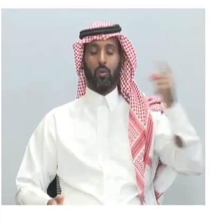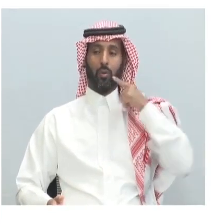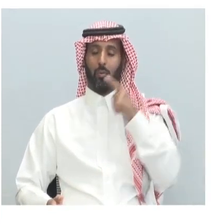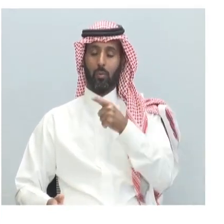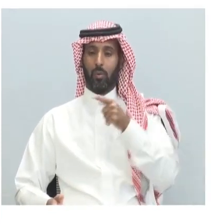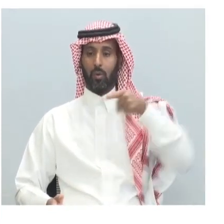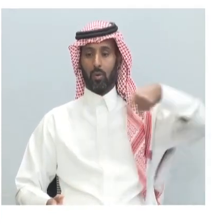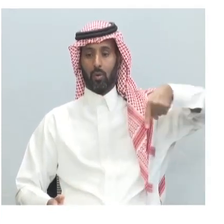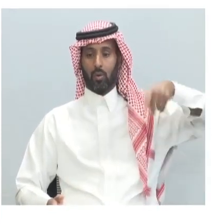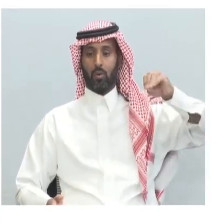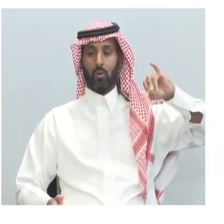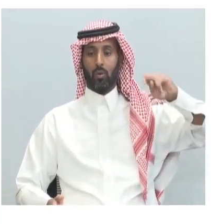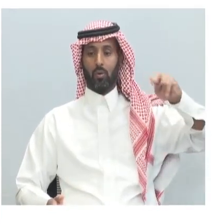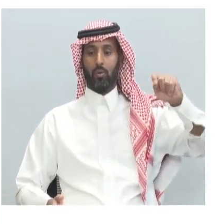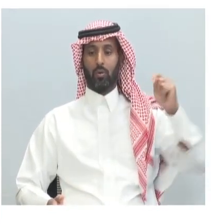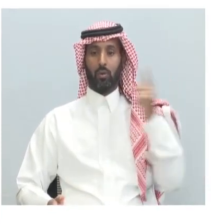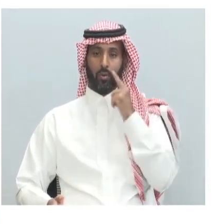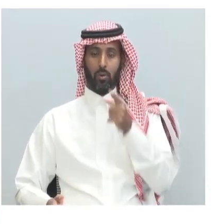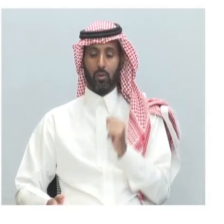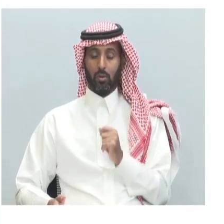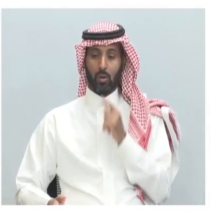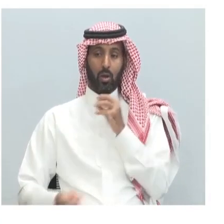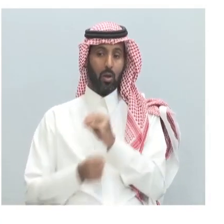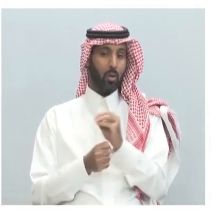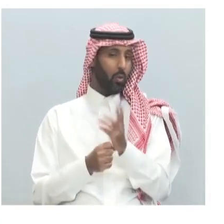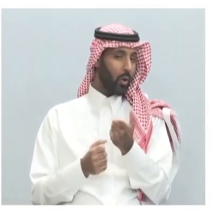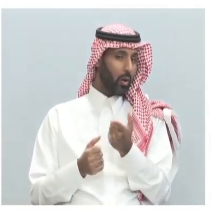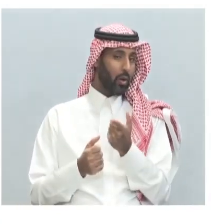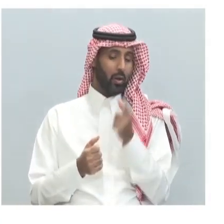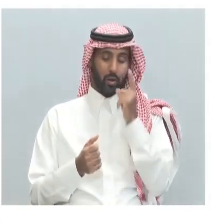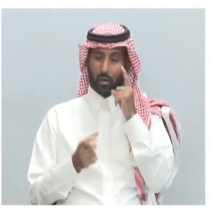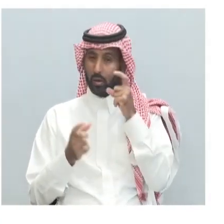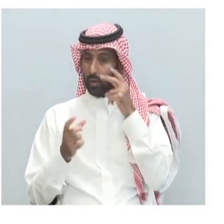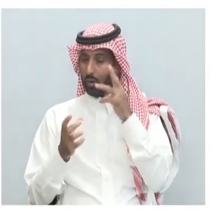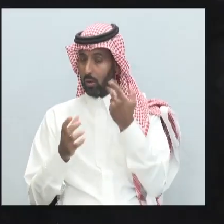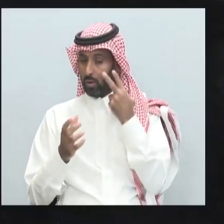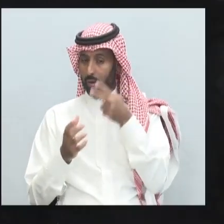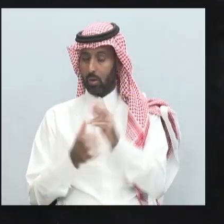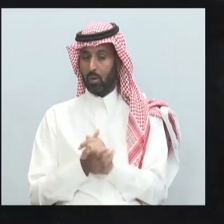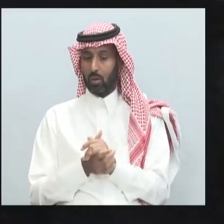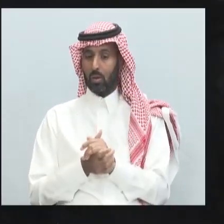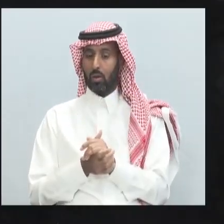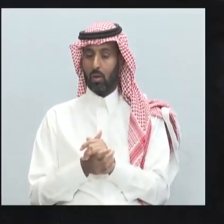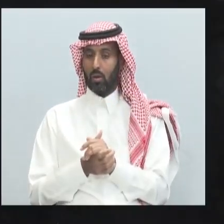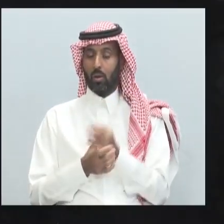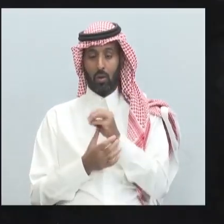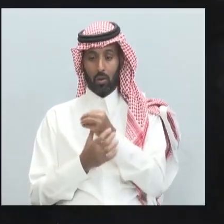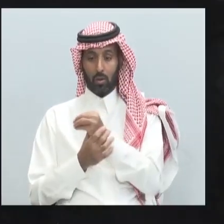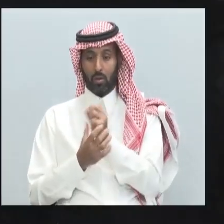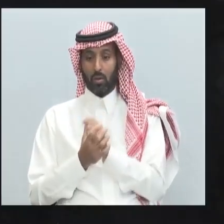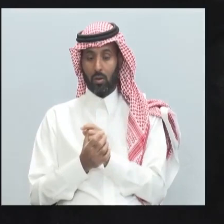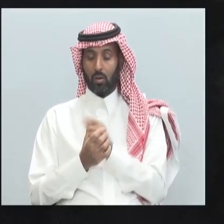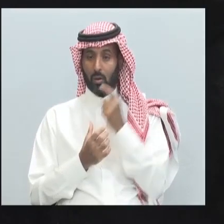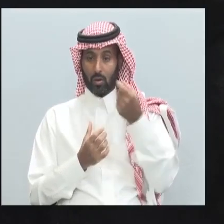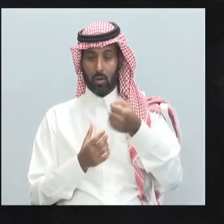point, okay? Without seeing the words, can you tell me what is this? A toy, what is